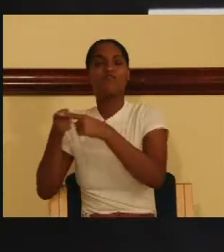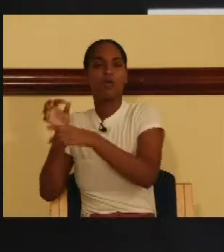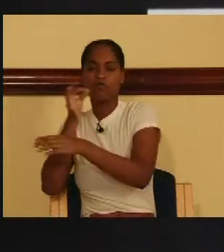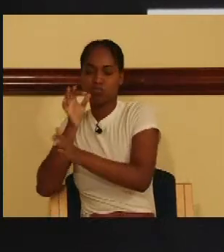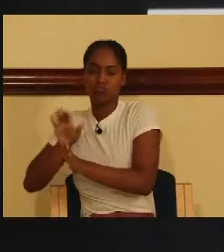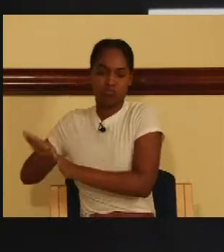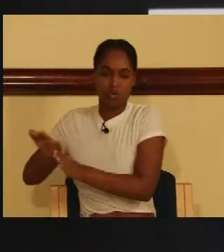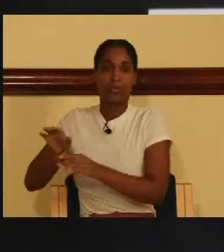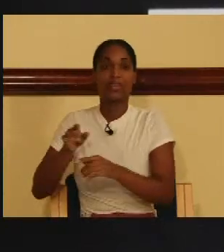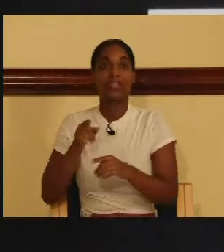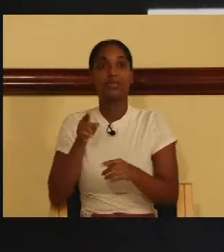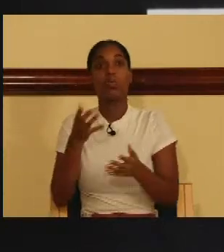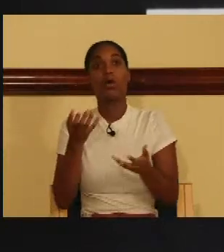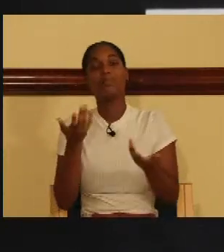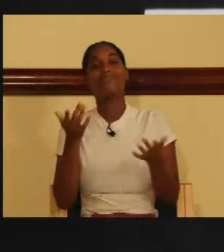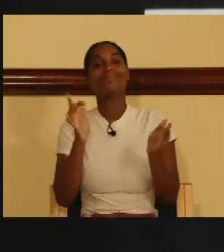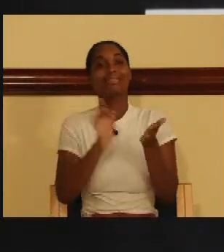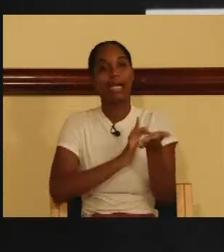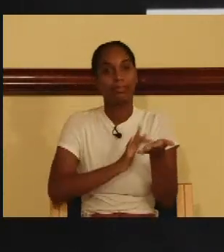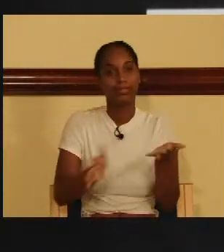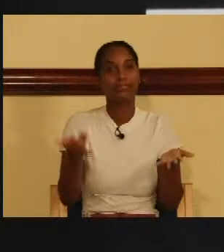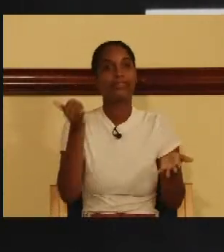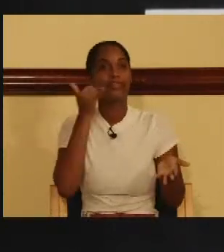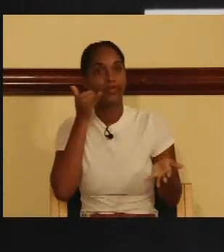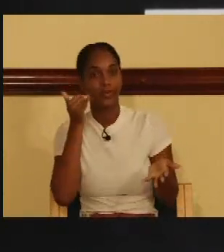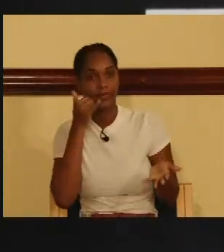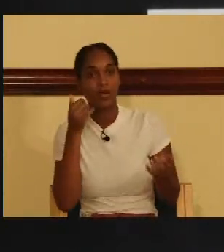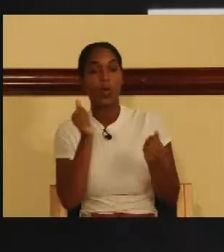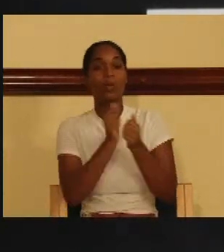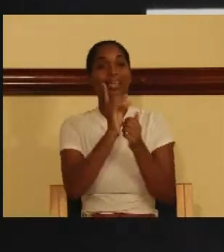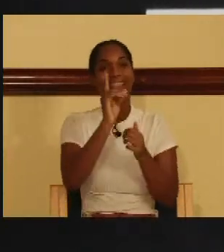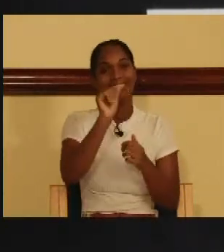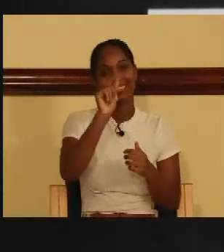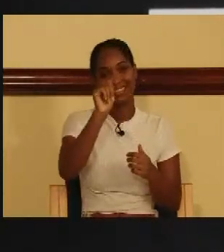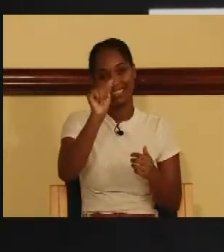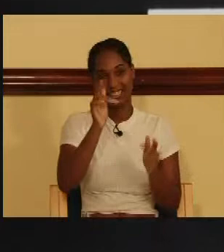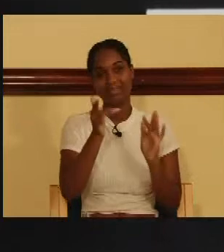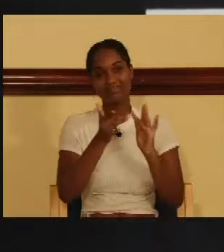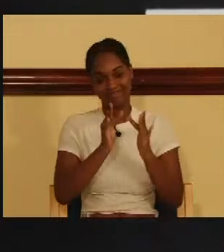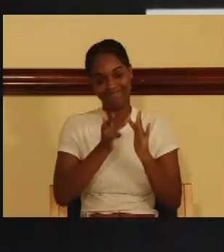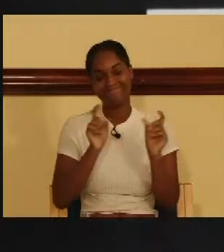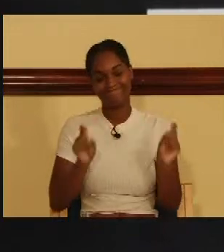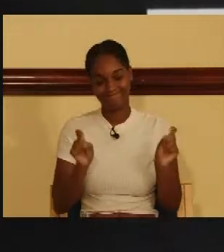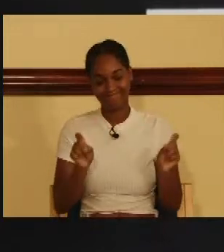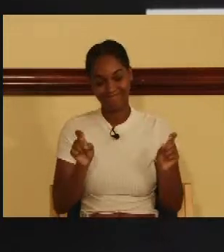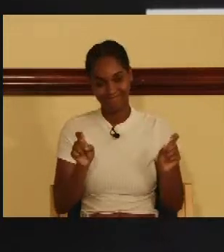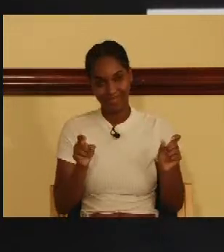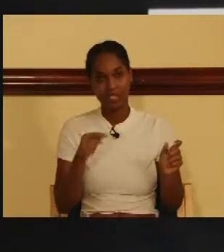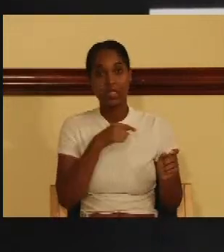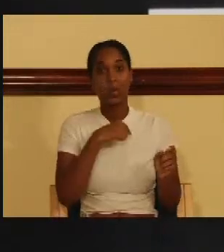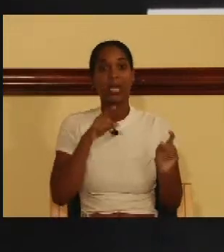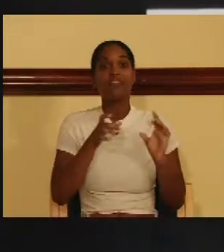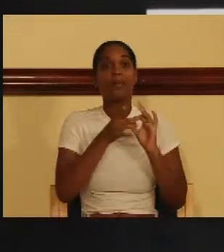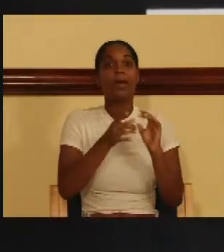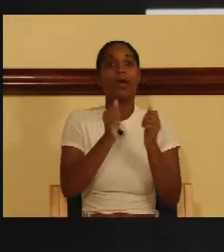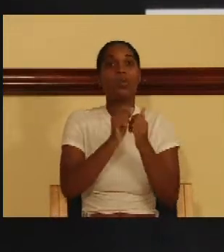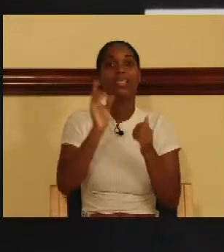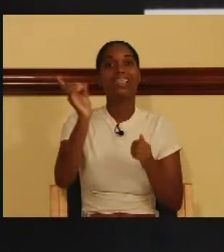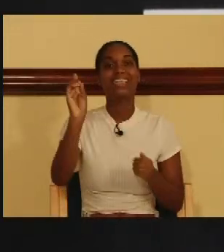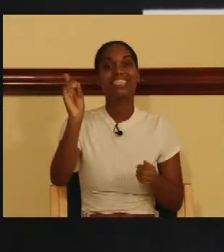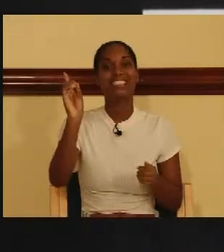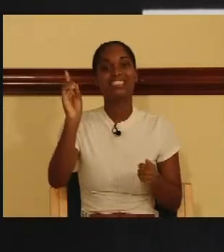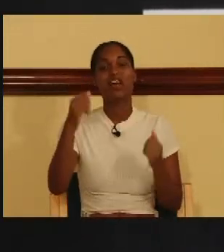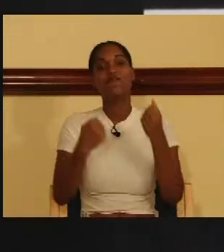was devices. They needed devices with data. And so we had to partner with our Digicel Foundation at the